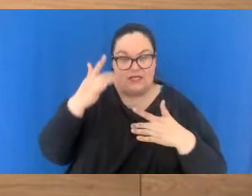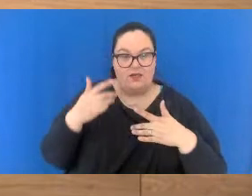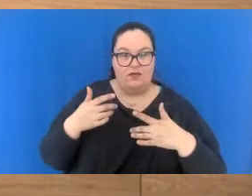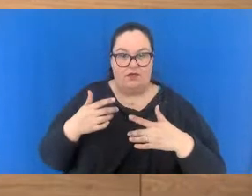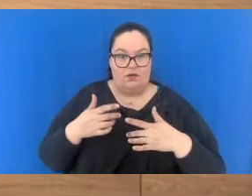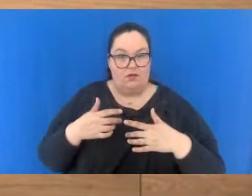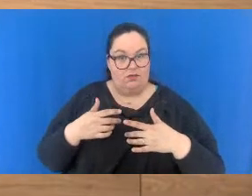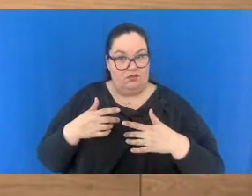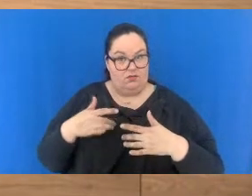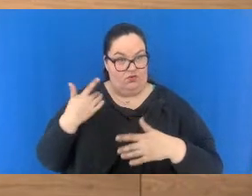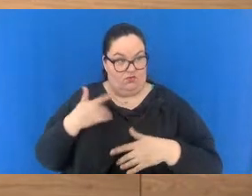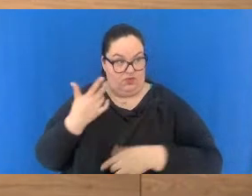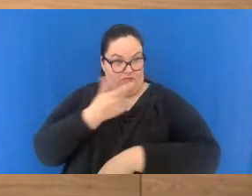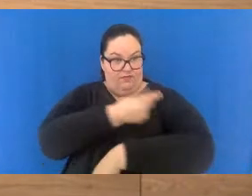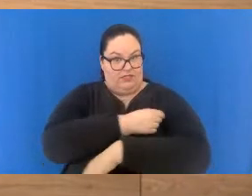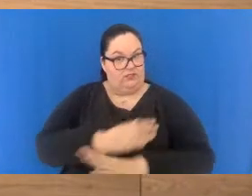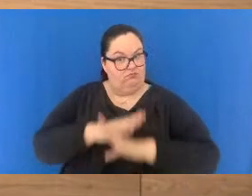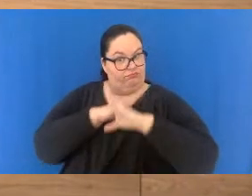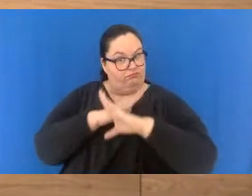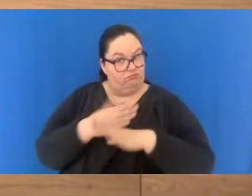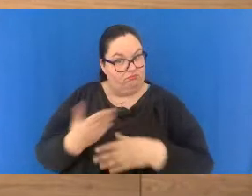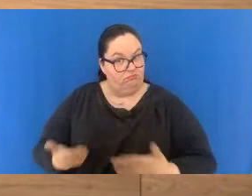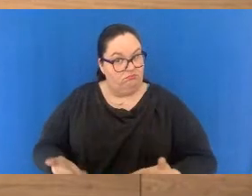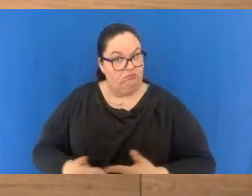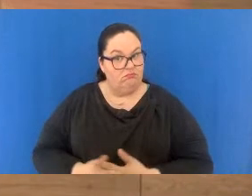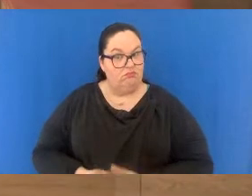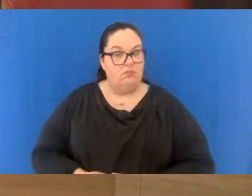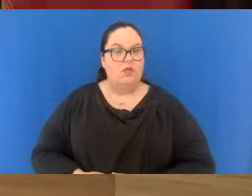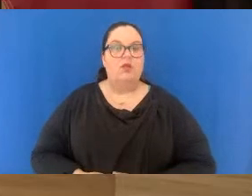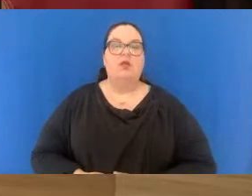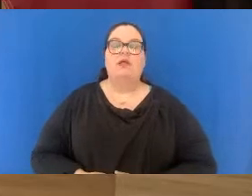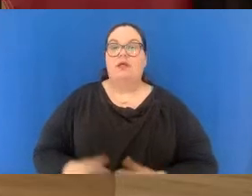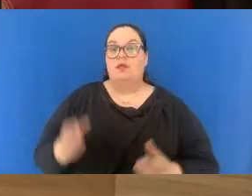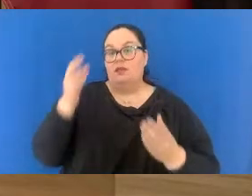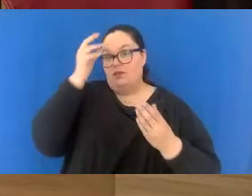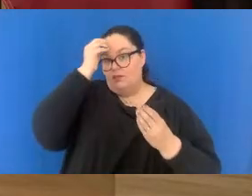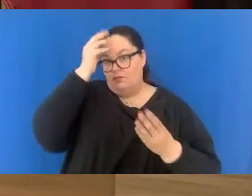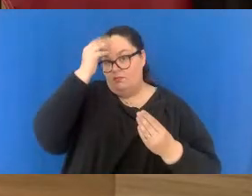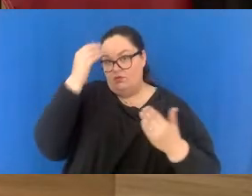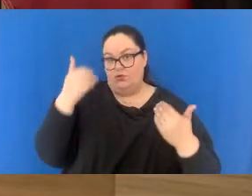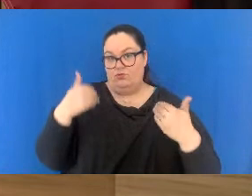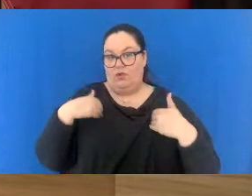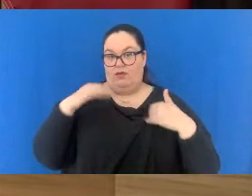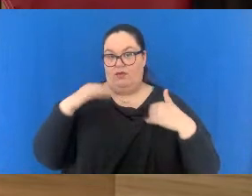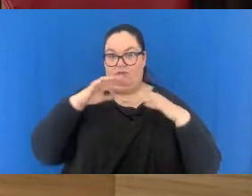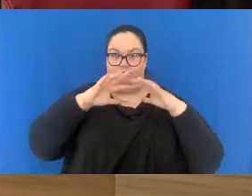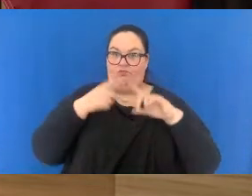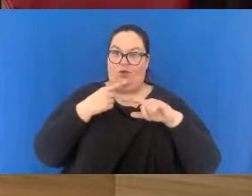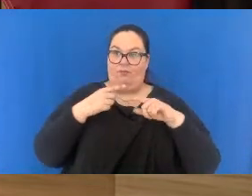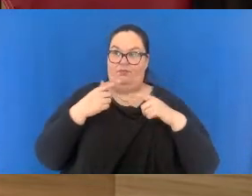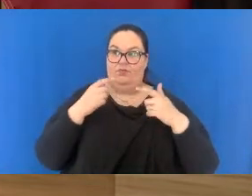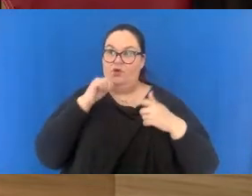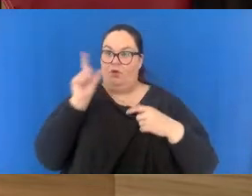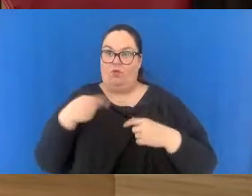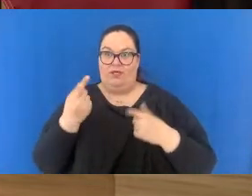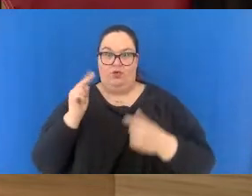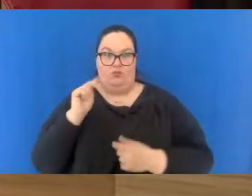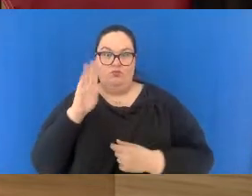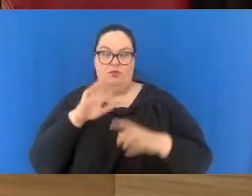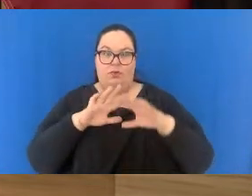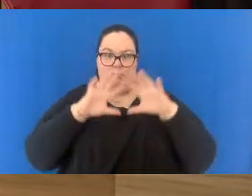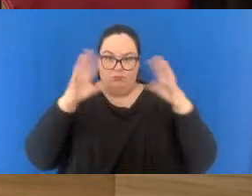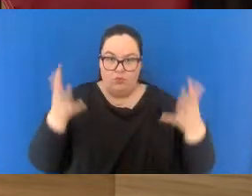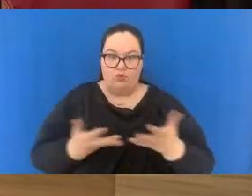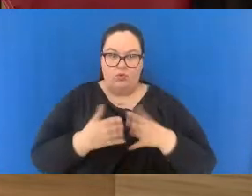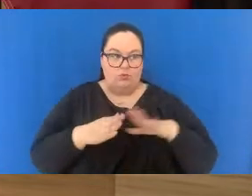as effective against variants? The data that we have from across the world and here in Canada is that once you